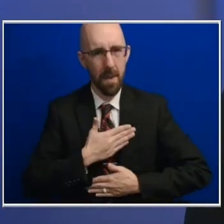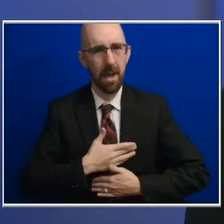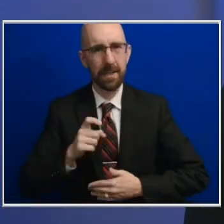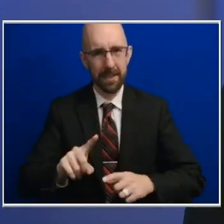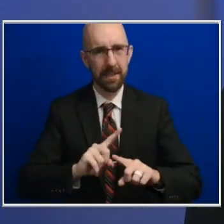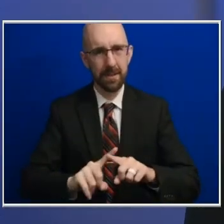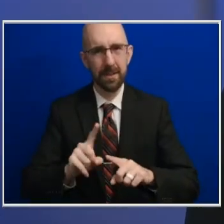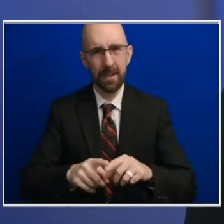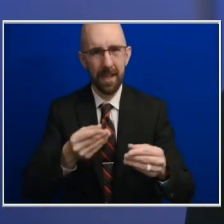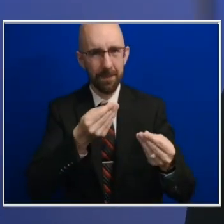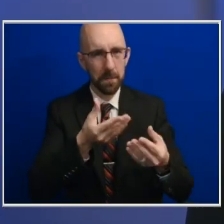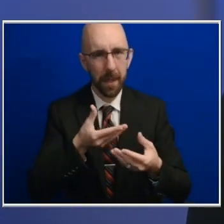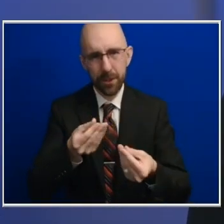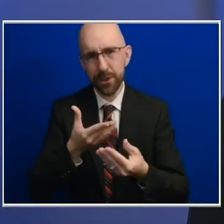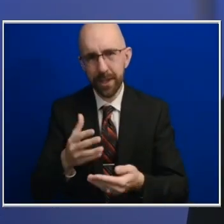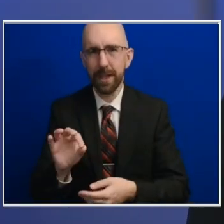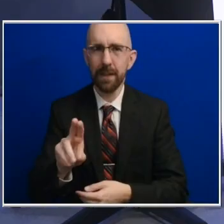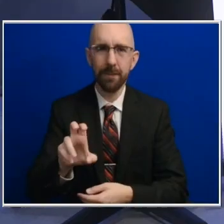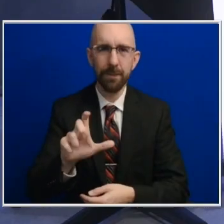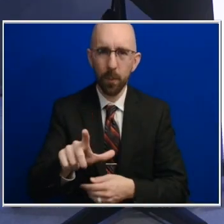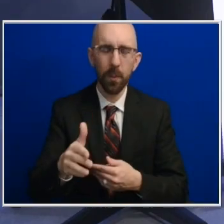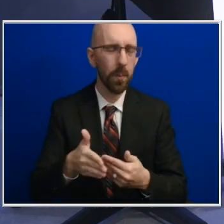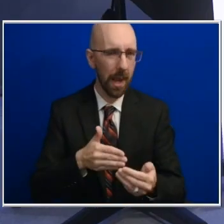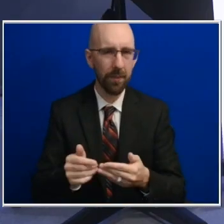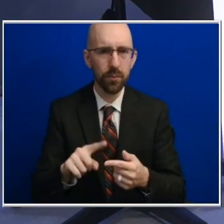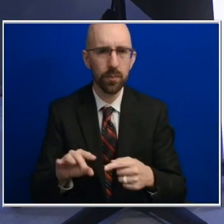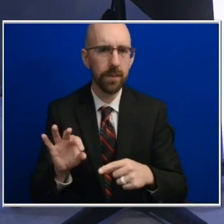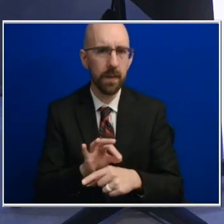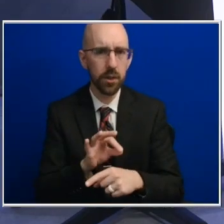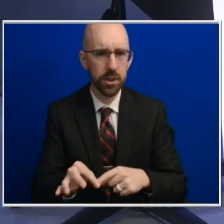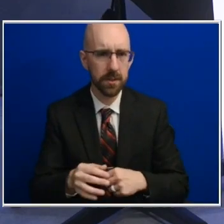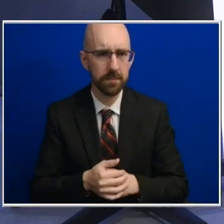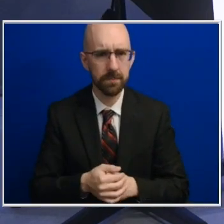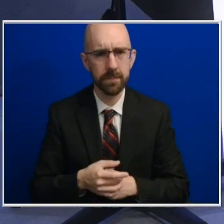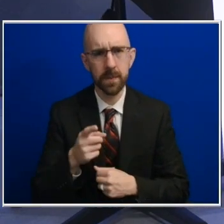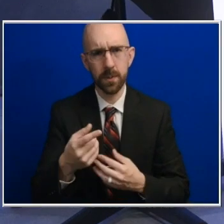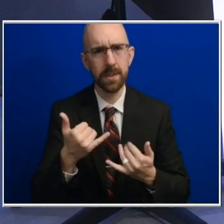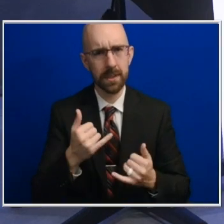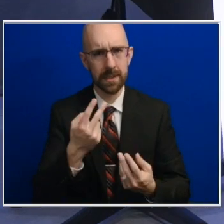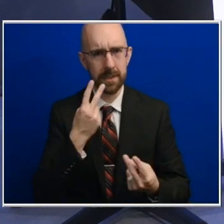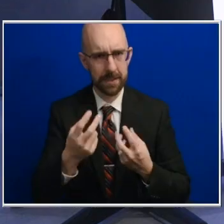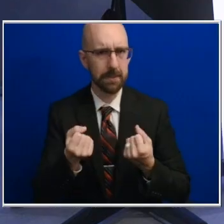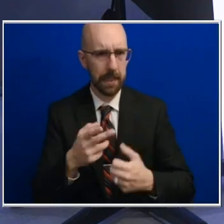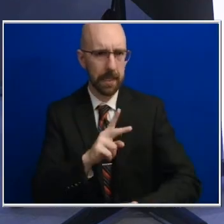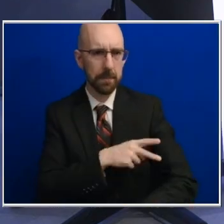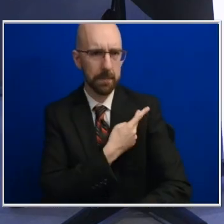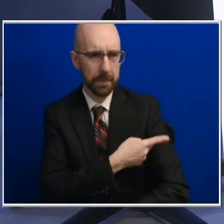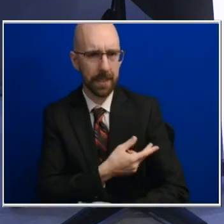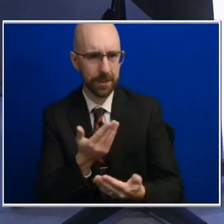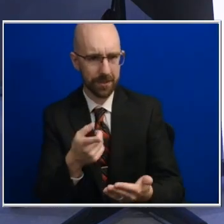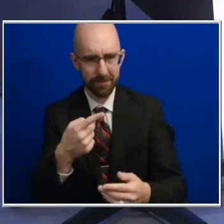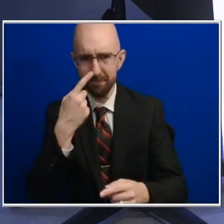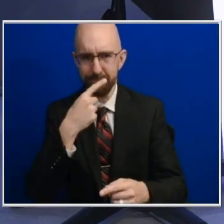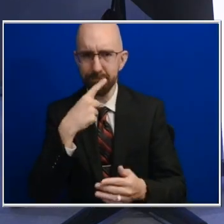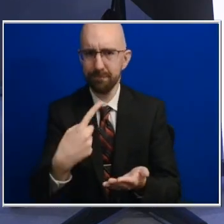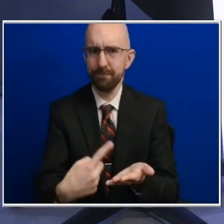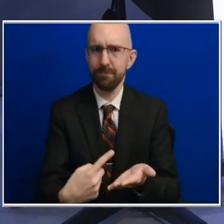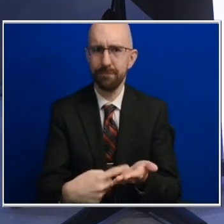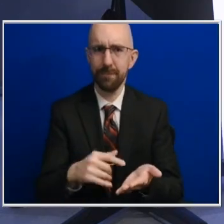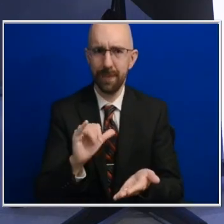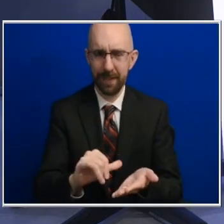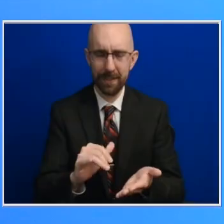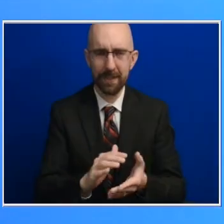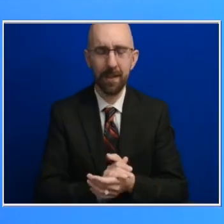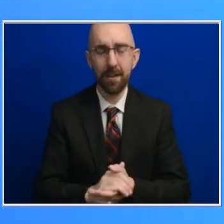or fuel to be able to function. Jessica, you still see a lot of patients. Do you talk about this very much?